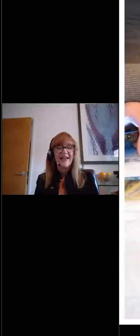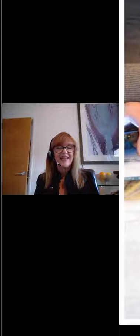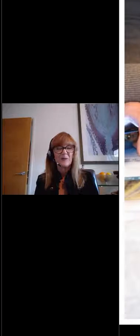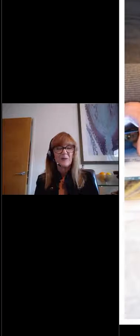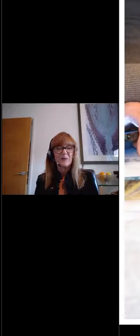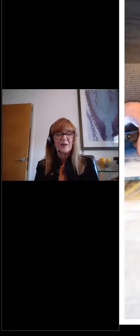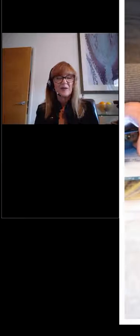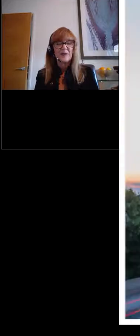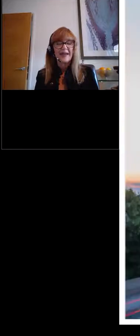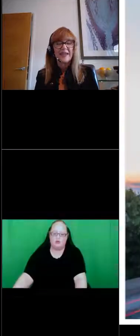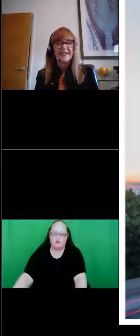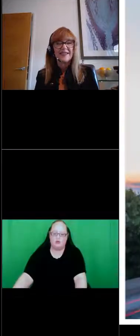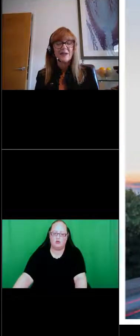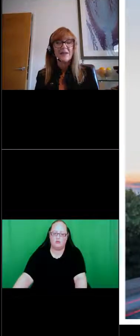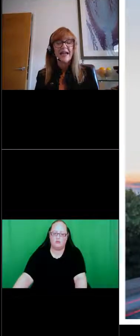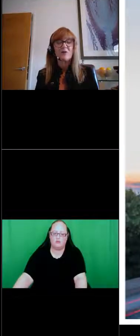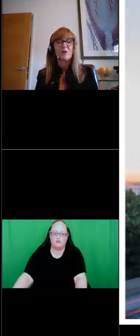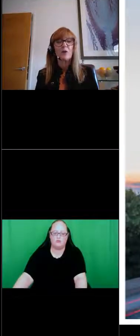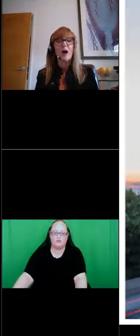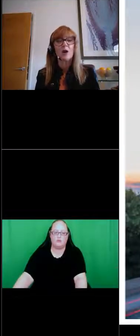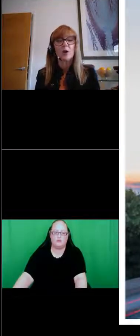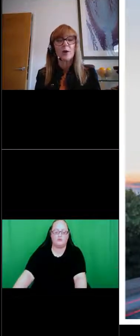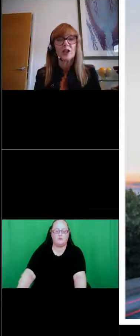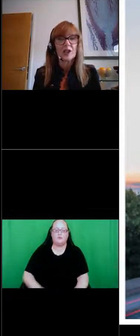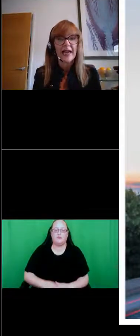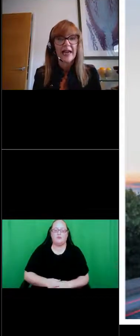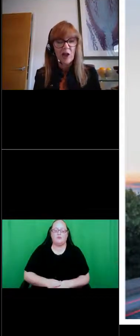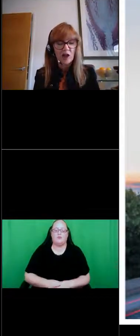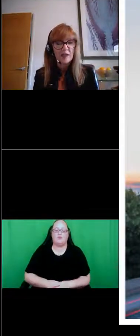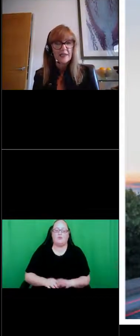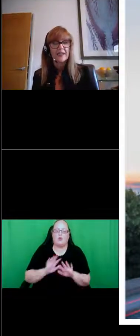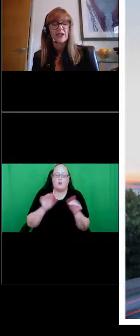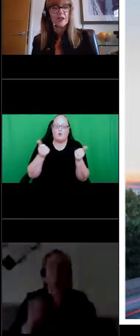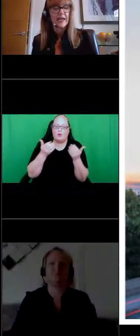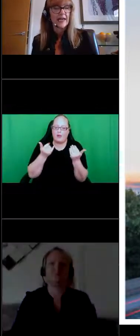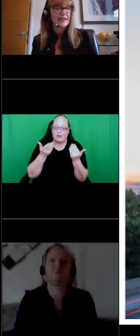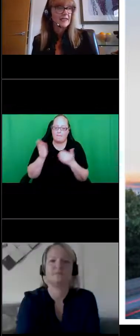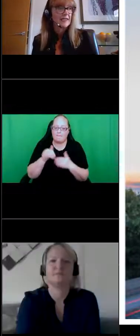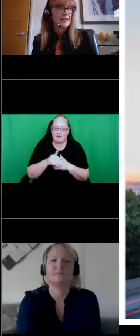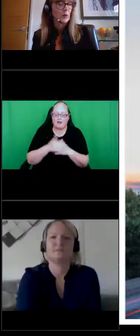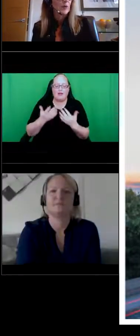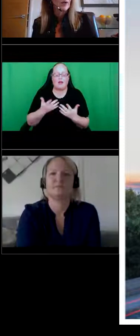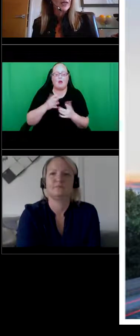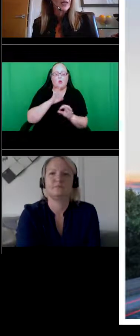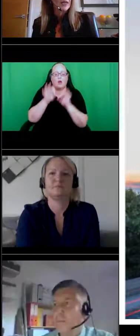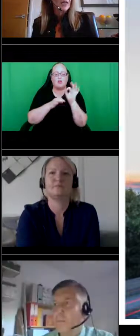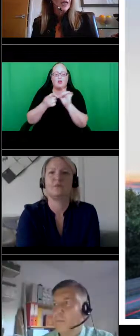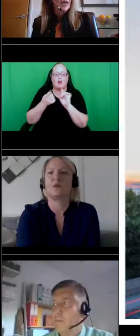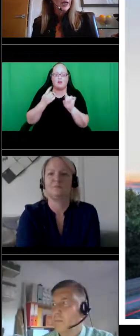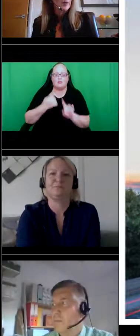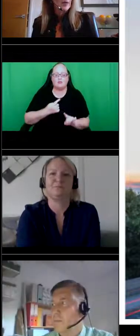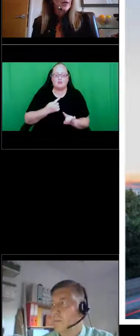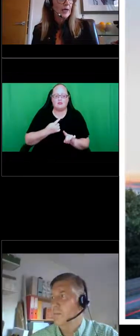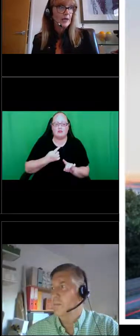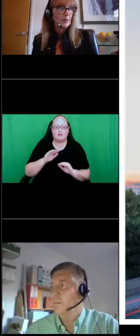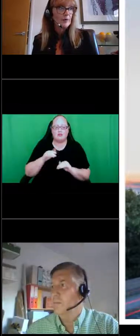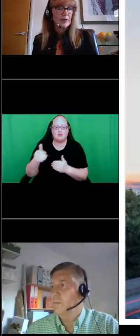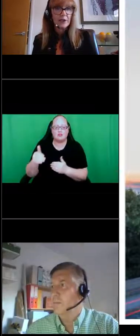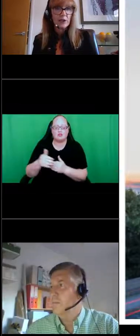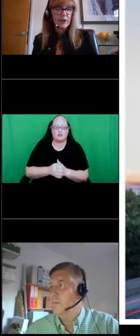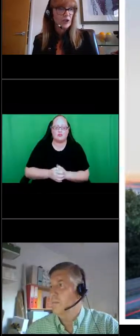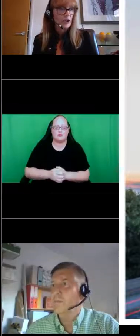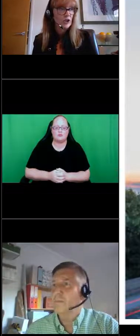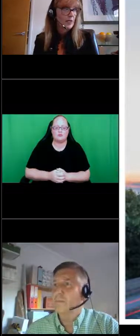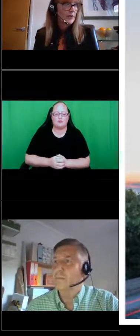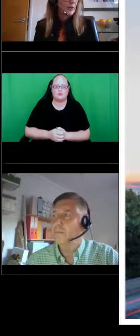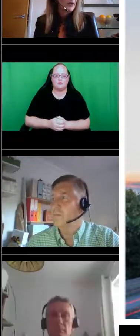Hello and welcome back. Okay, so now for our question and answer session, and I can see that we've had a couple of